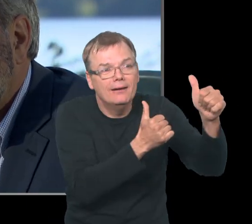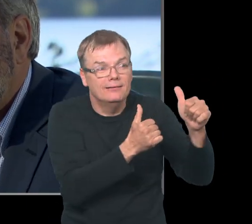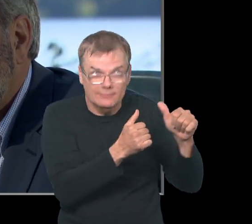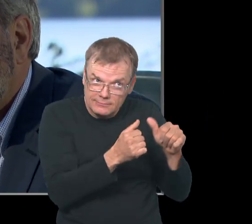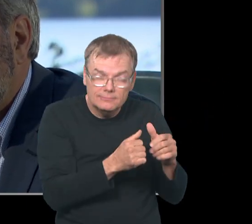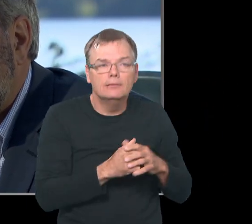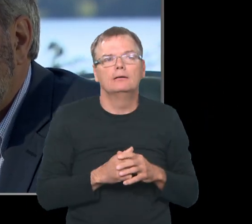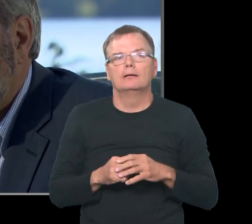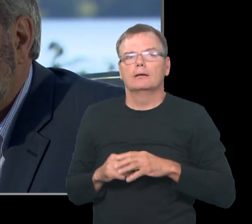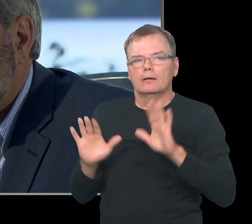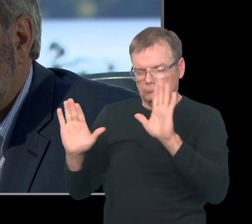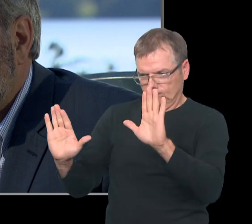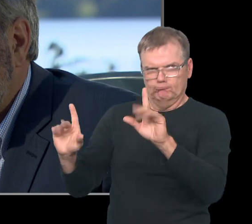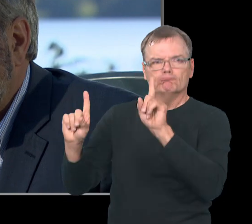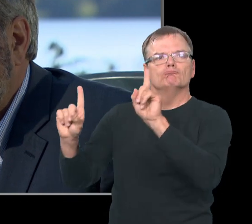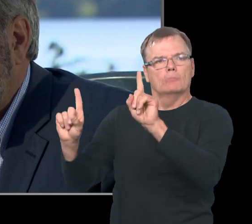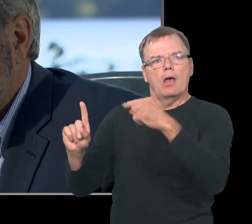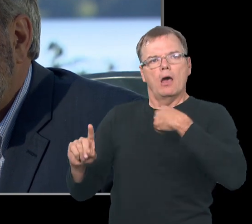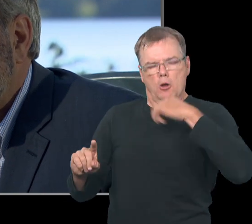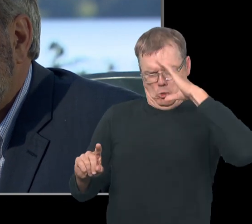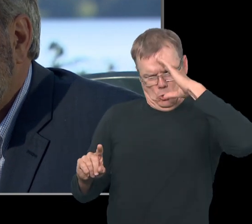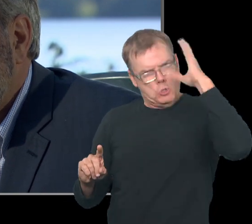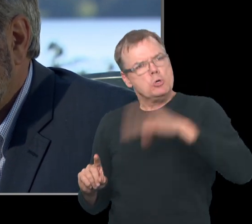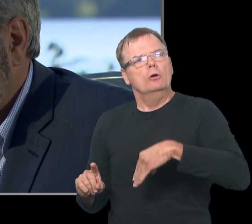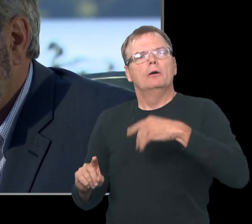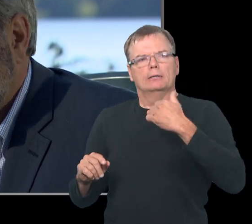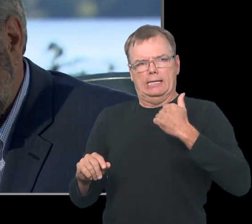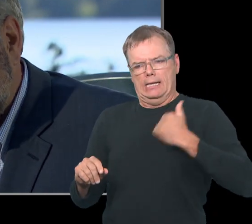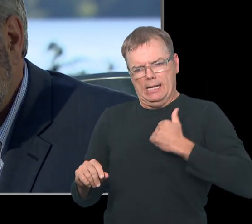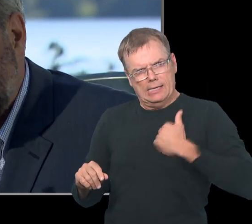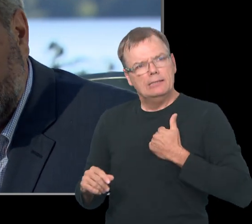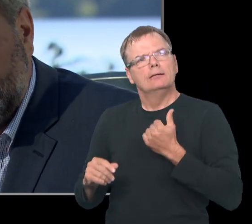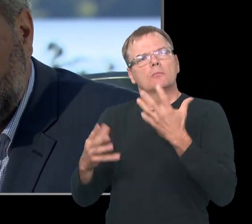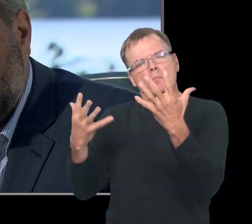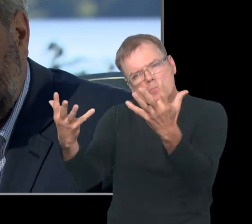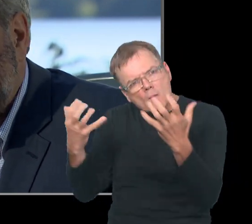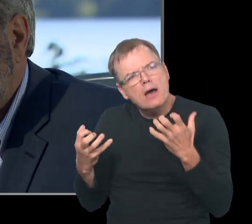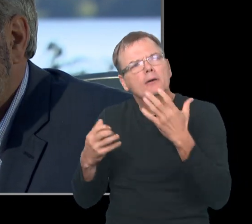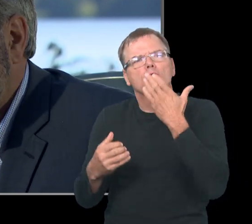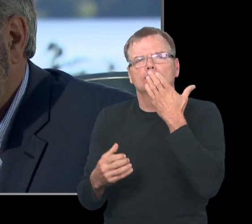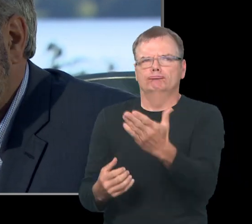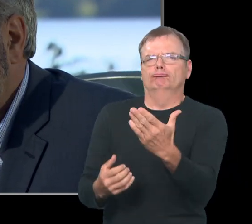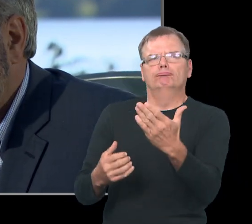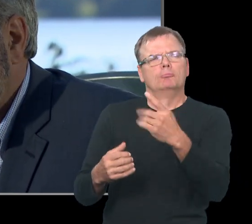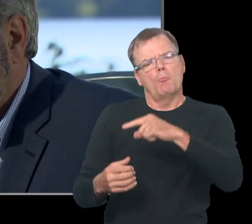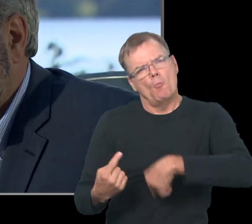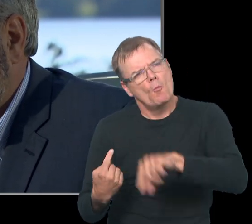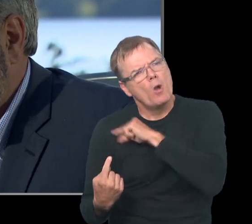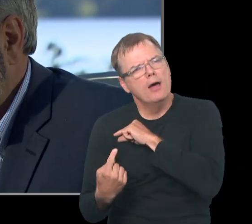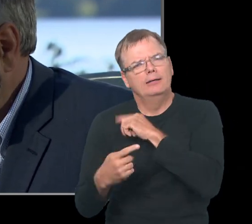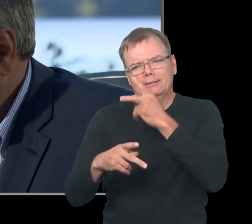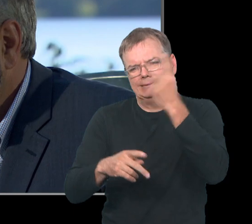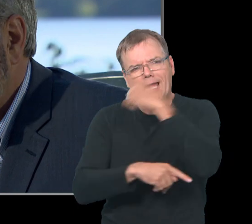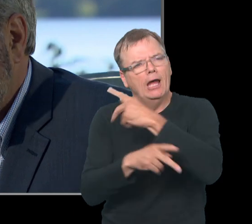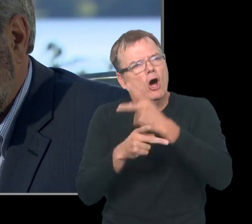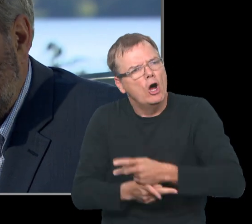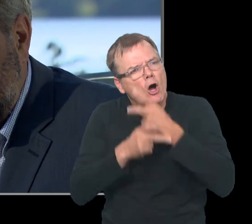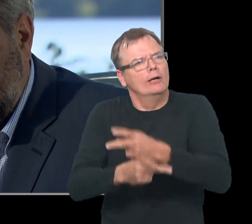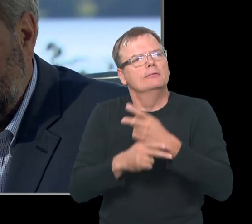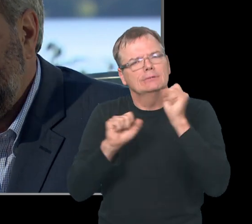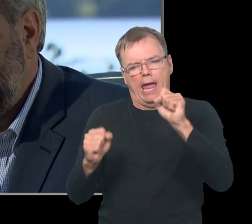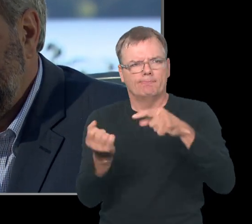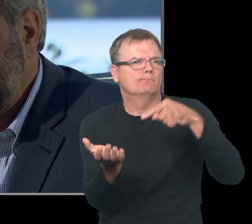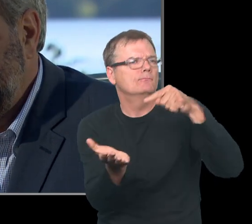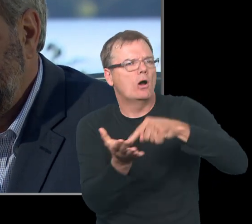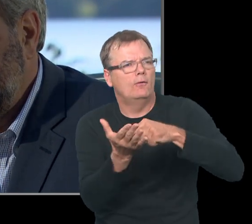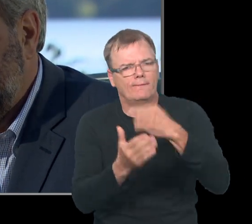want quality, affordable, $15 a day childcare. And for us, it's a top priority in this campaign. And yeah, if we